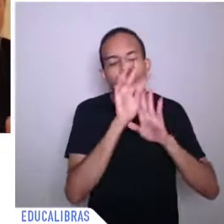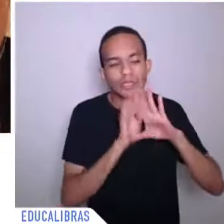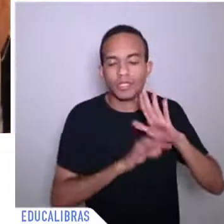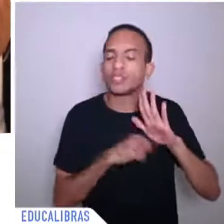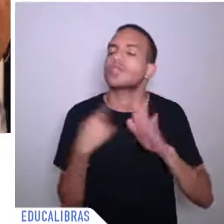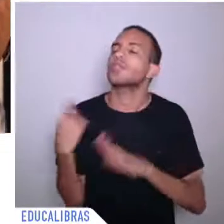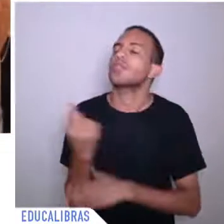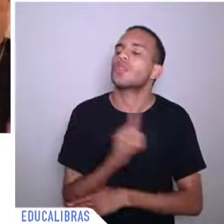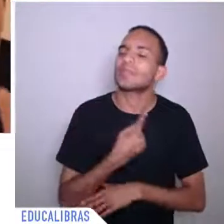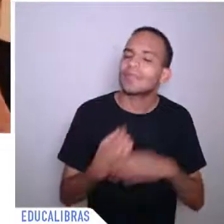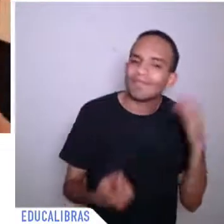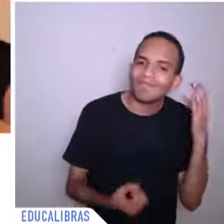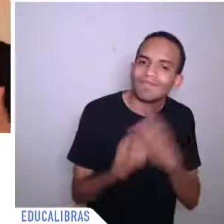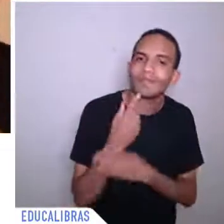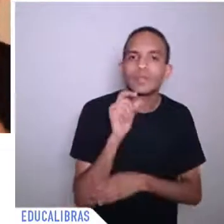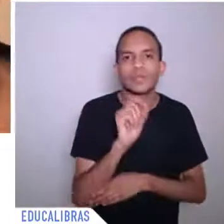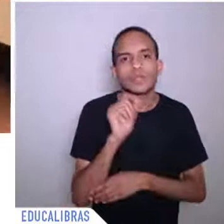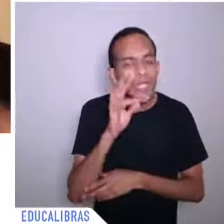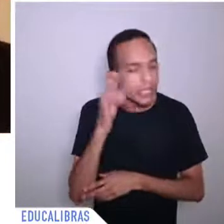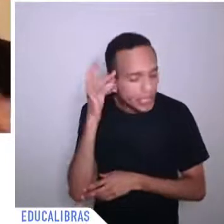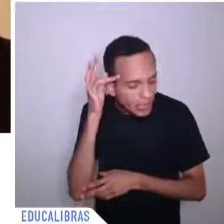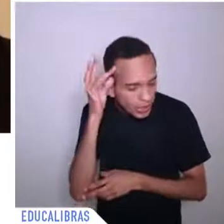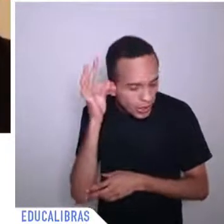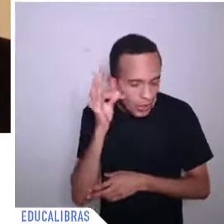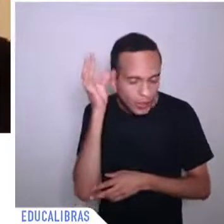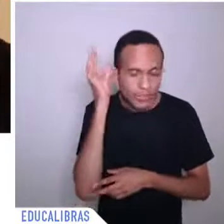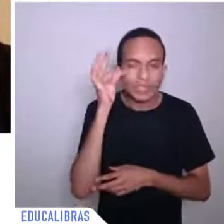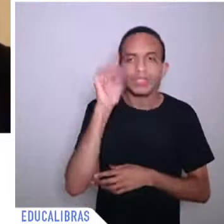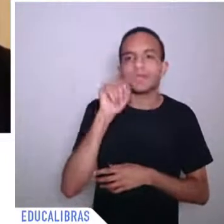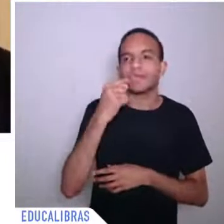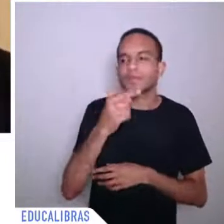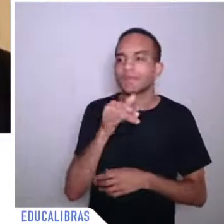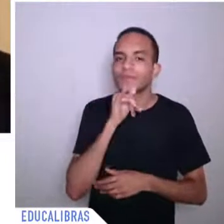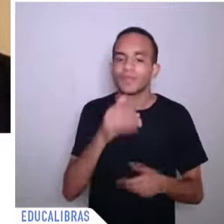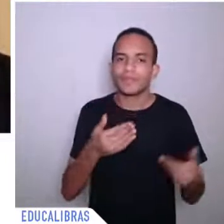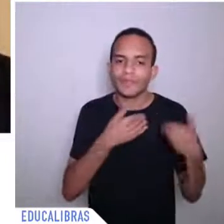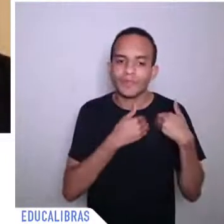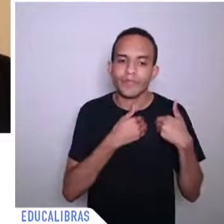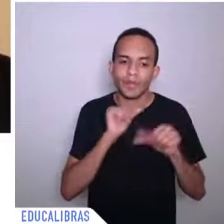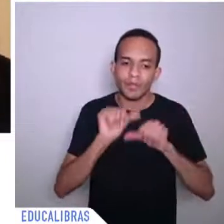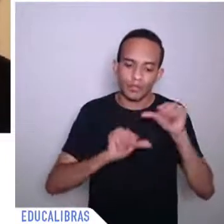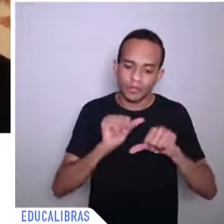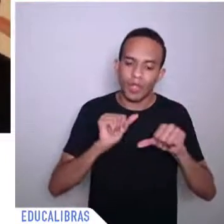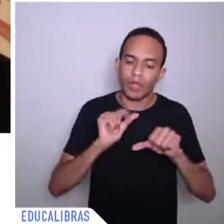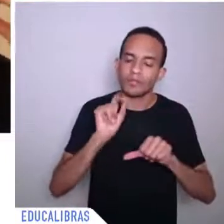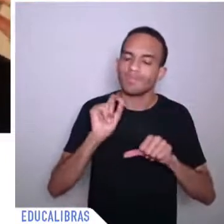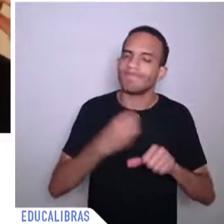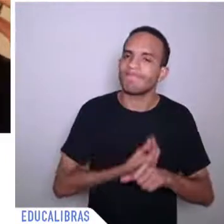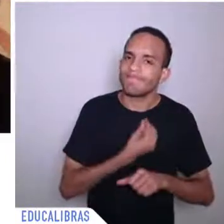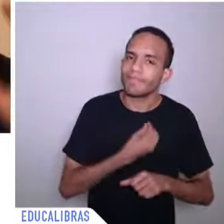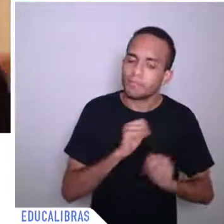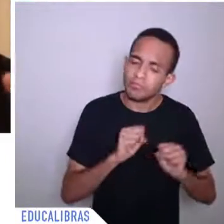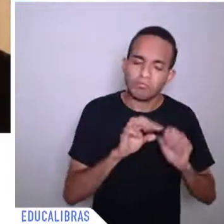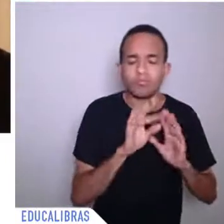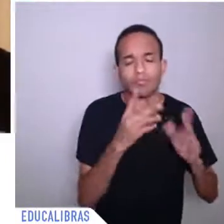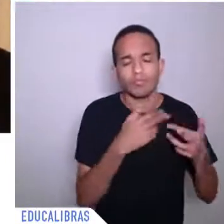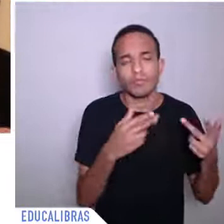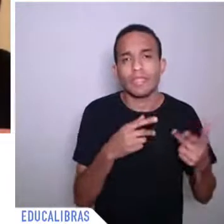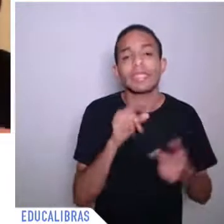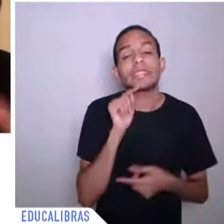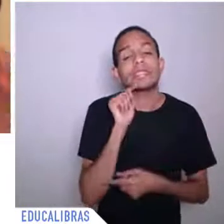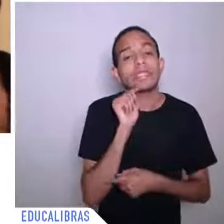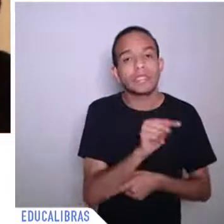develop in the future. We are probably developing a new model to